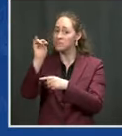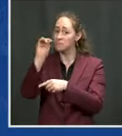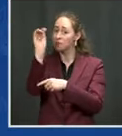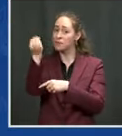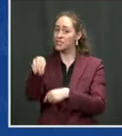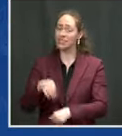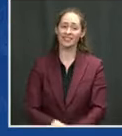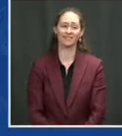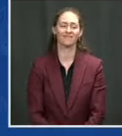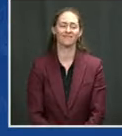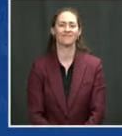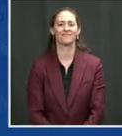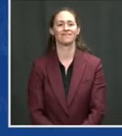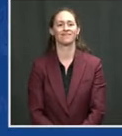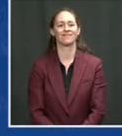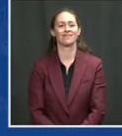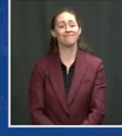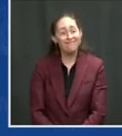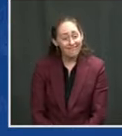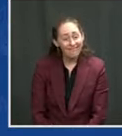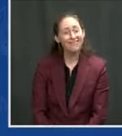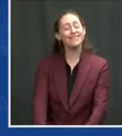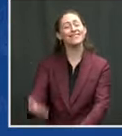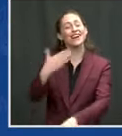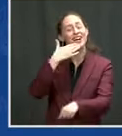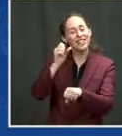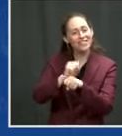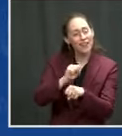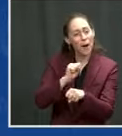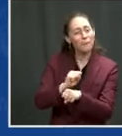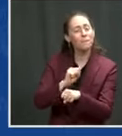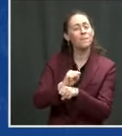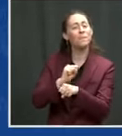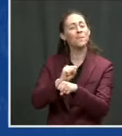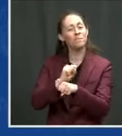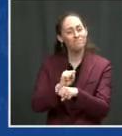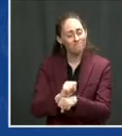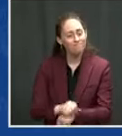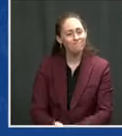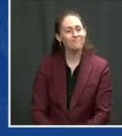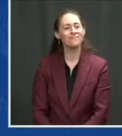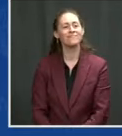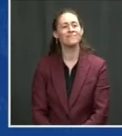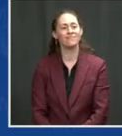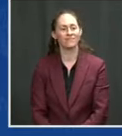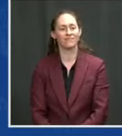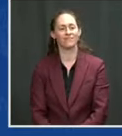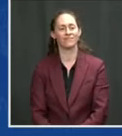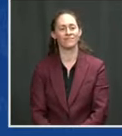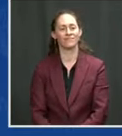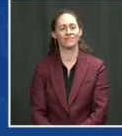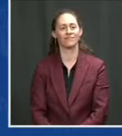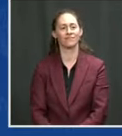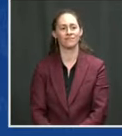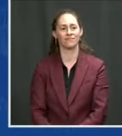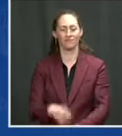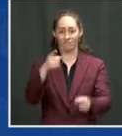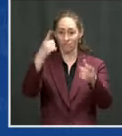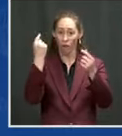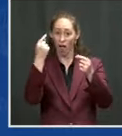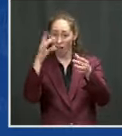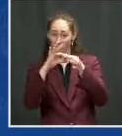is what we nationally can do in terms of making drawing a portrait of what it